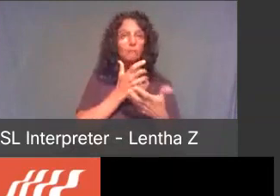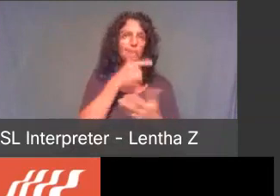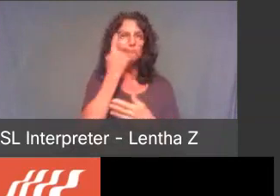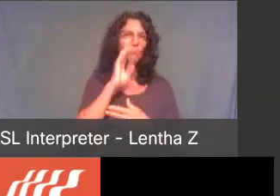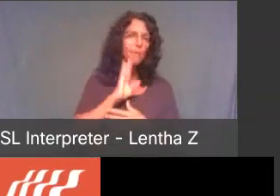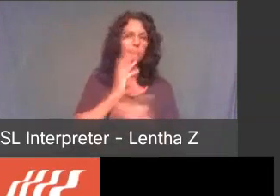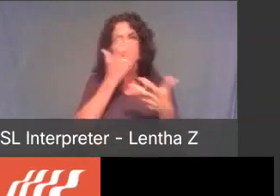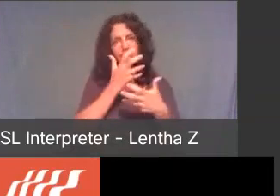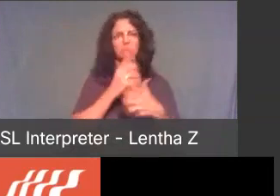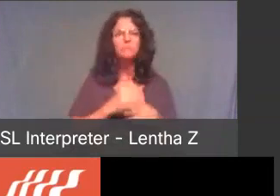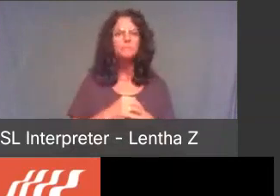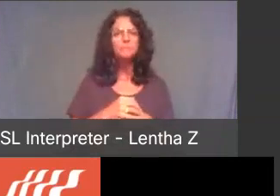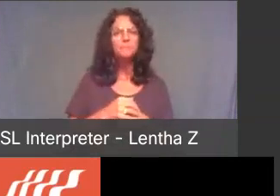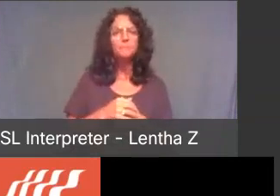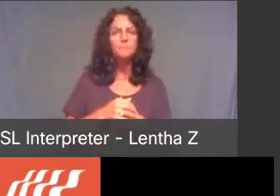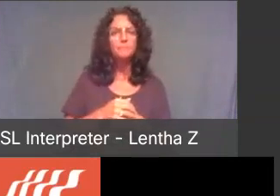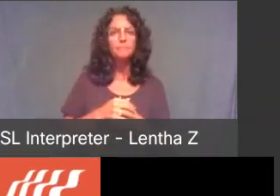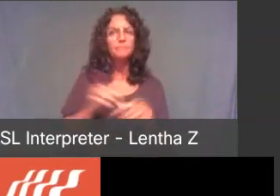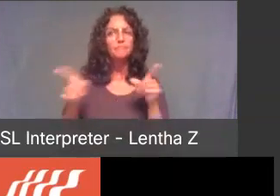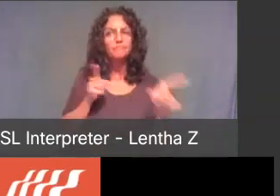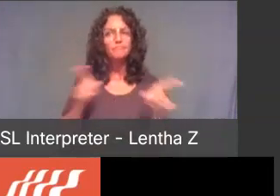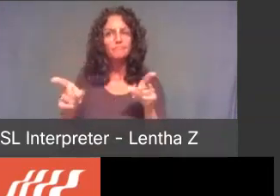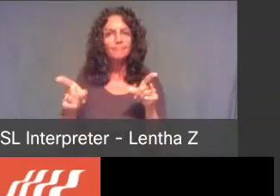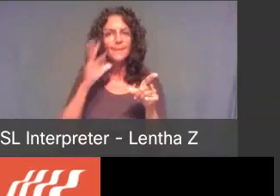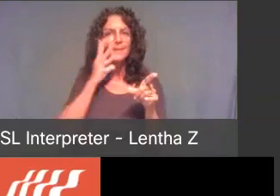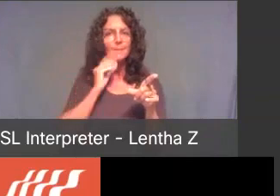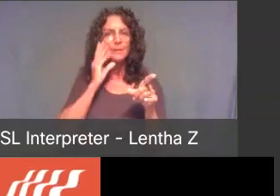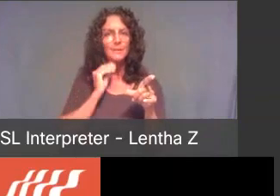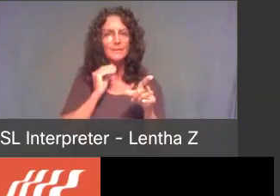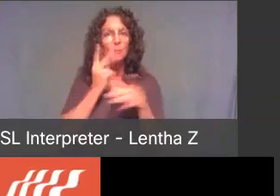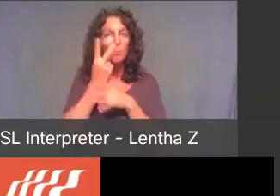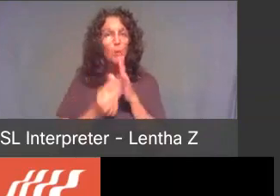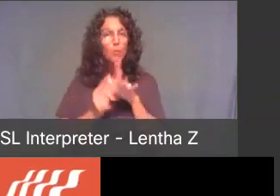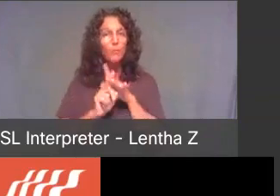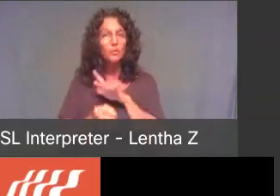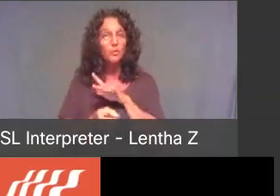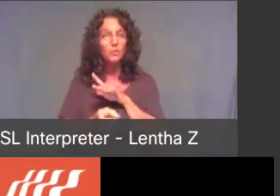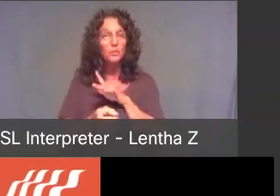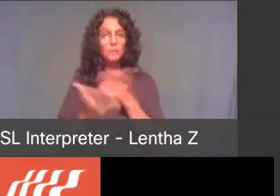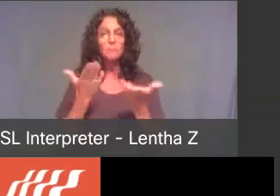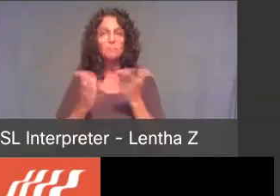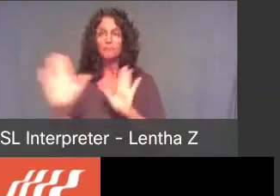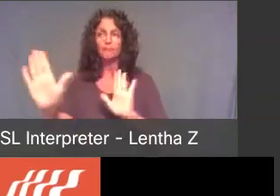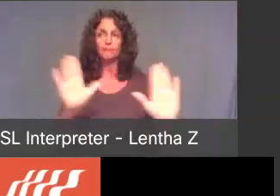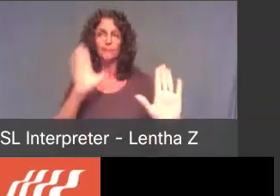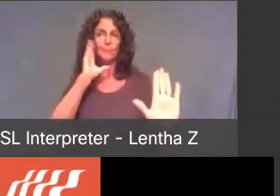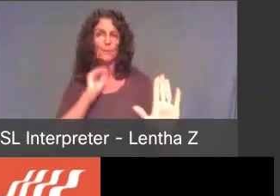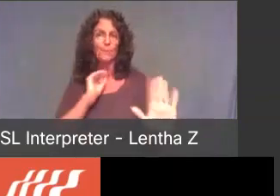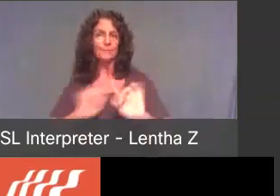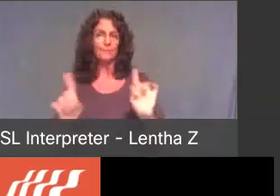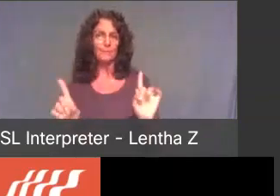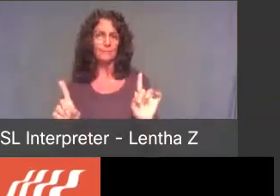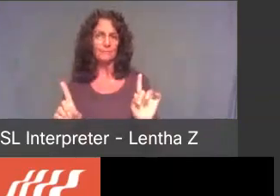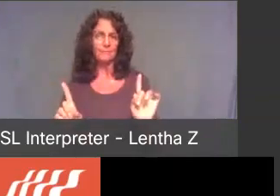So even in that experience, right, these two refugee people might have very different experiences of the United States as